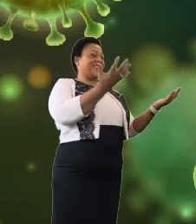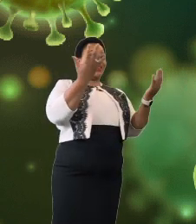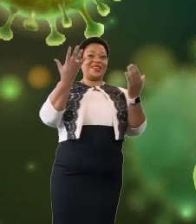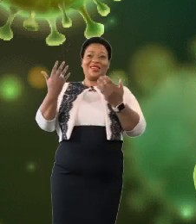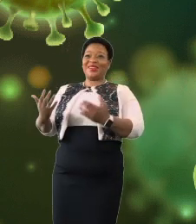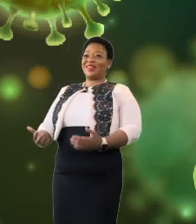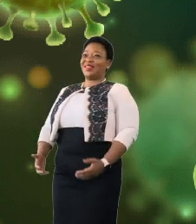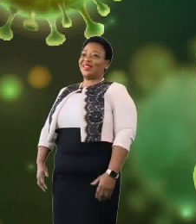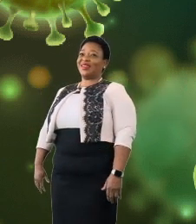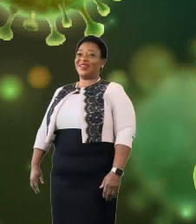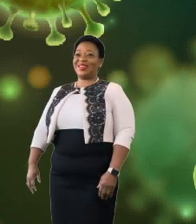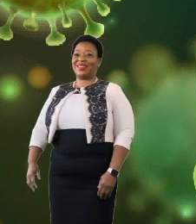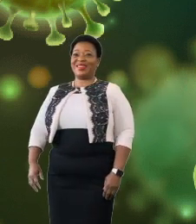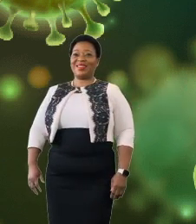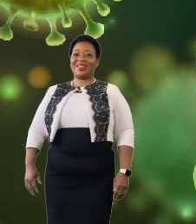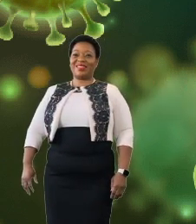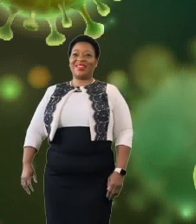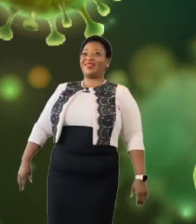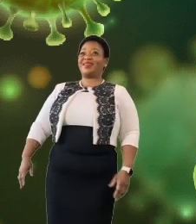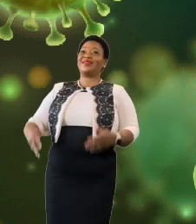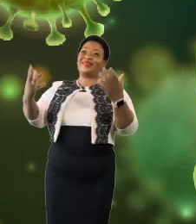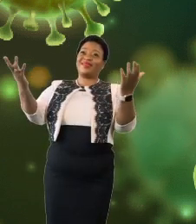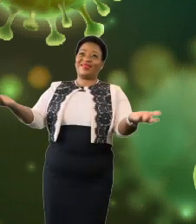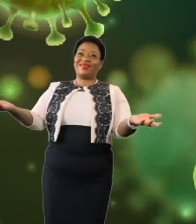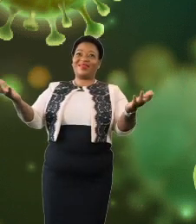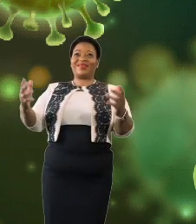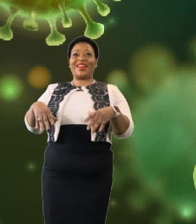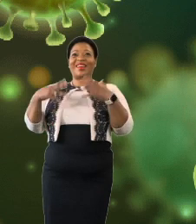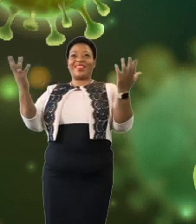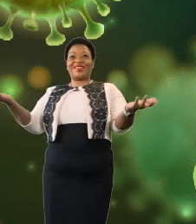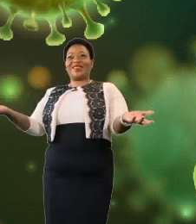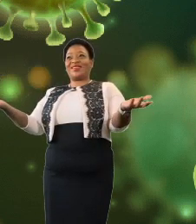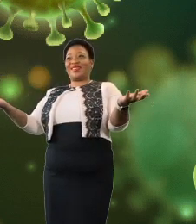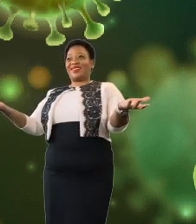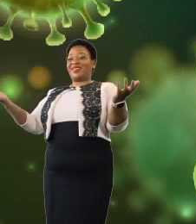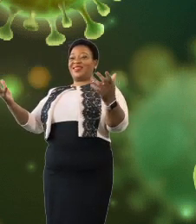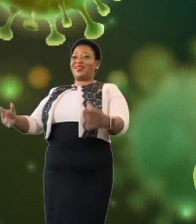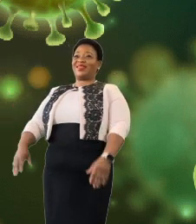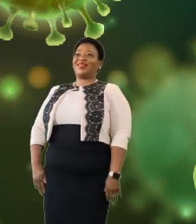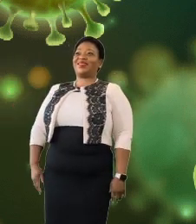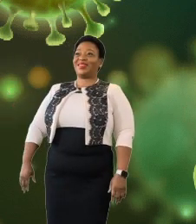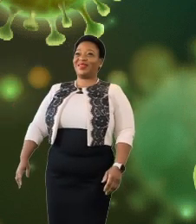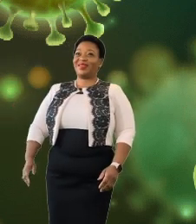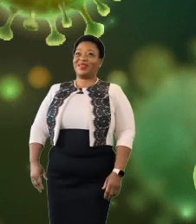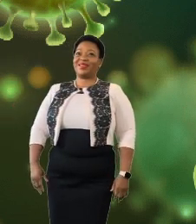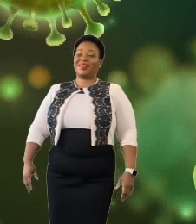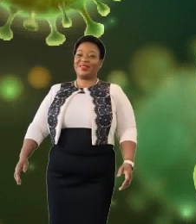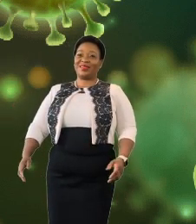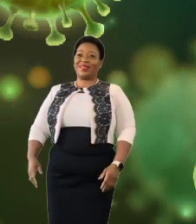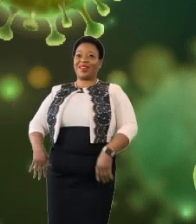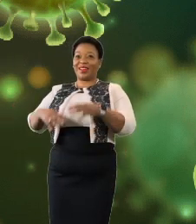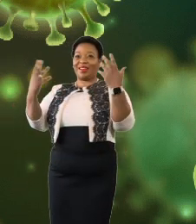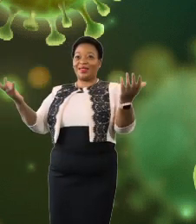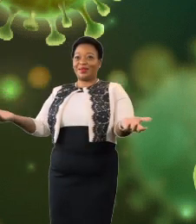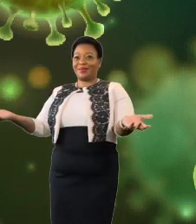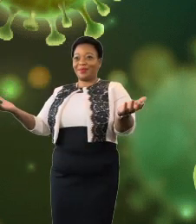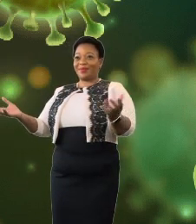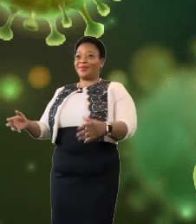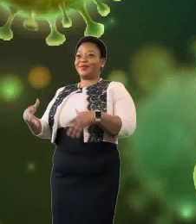sector and how we want to help them to get them back online quickly, where they are bogged down by